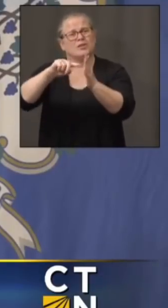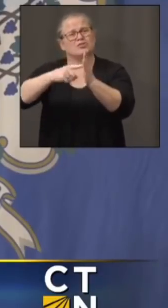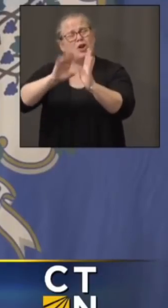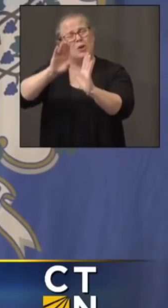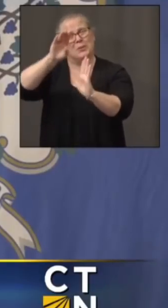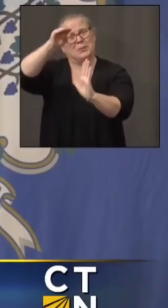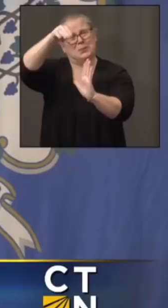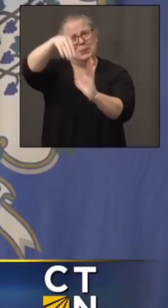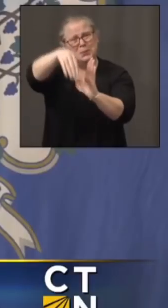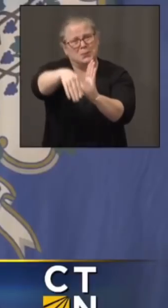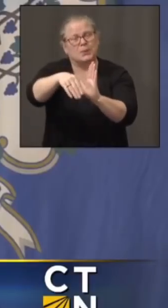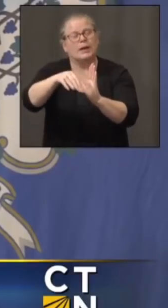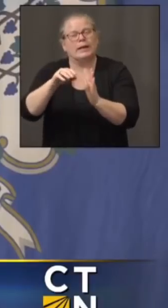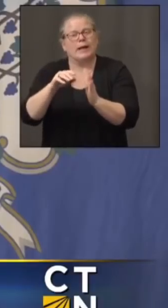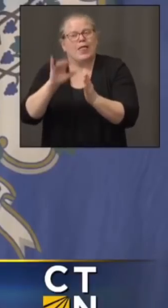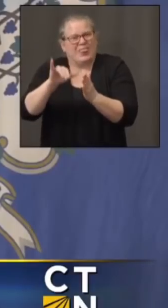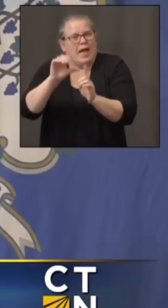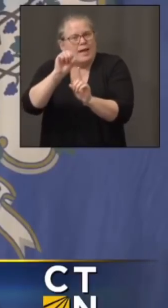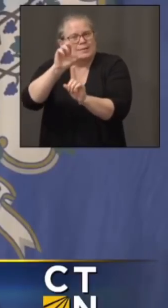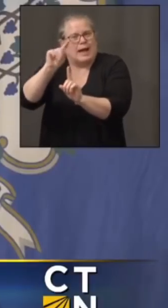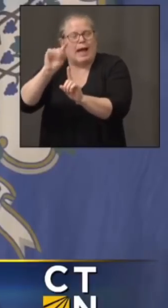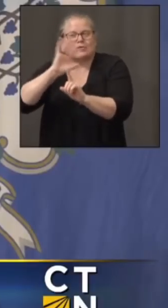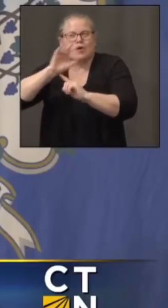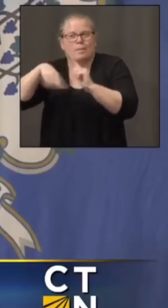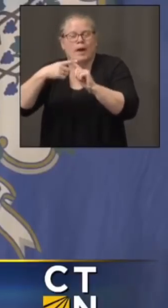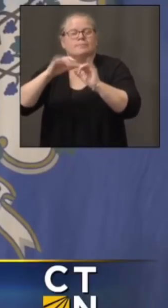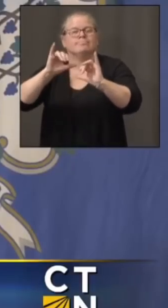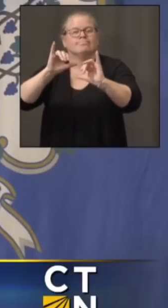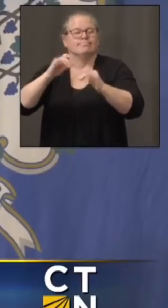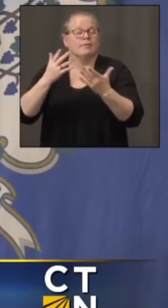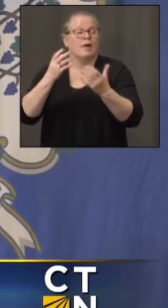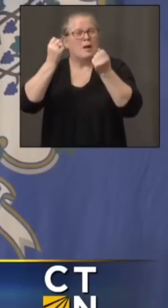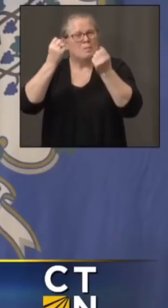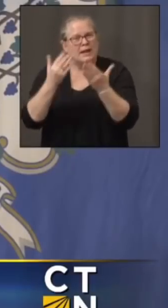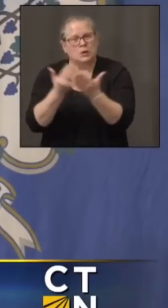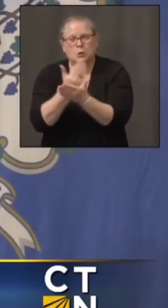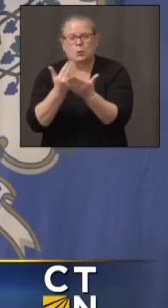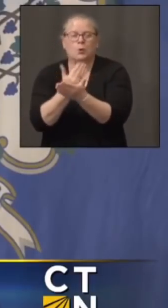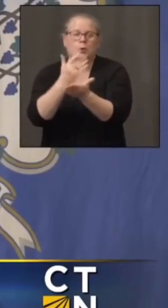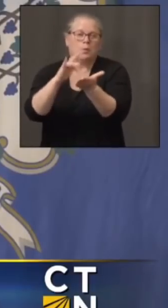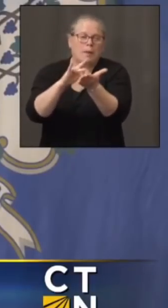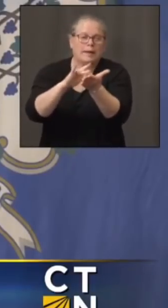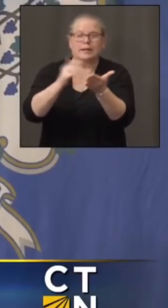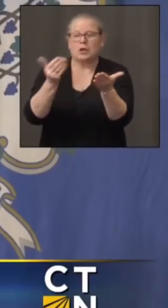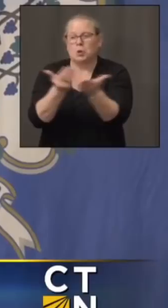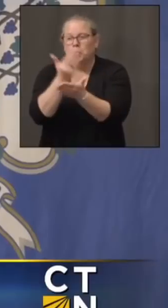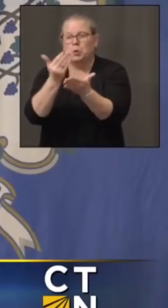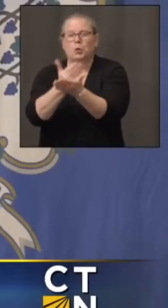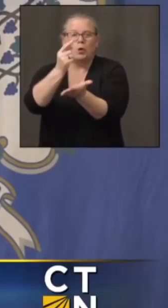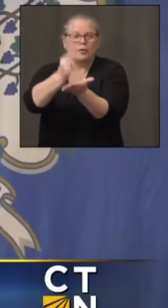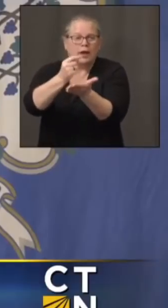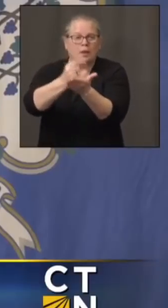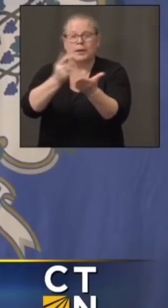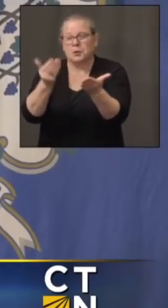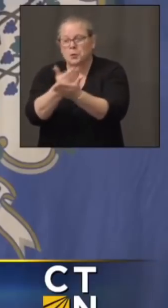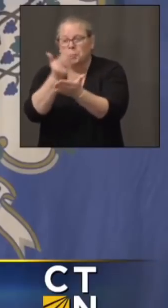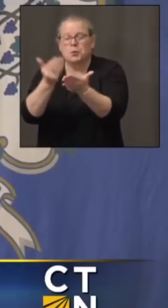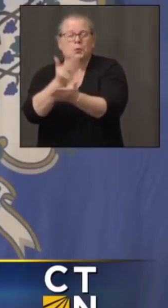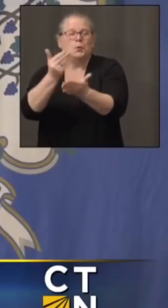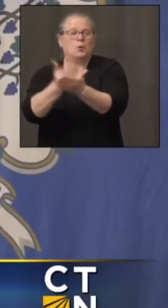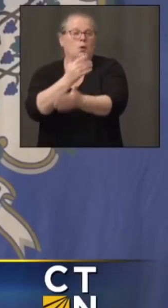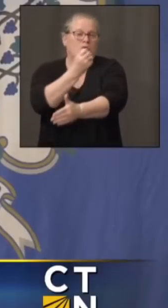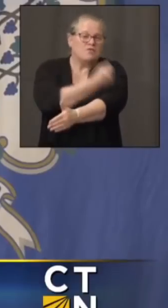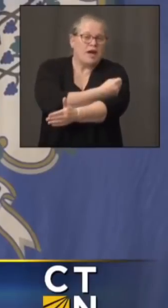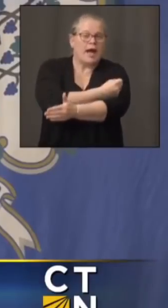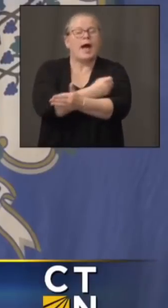inning. I heard a lot about the therapies that are coming along and the vaccinations that are coming along. We just got to stick